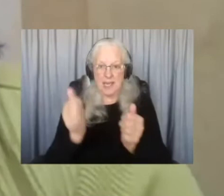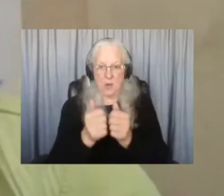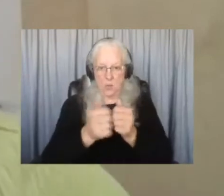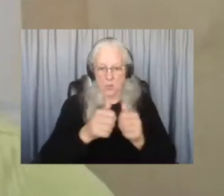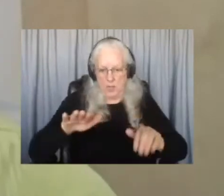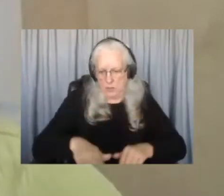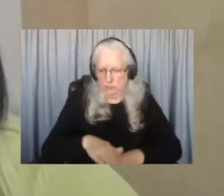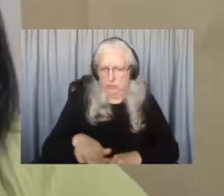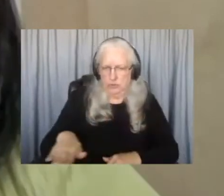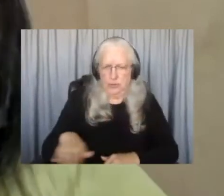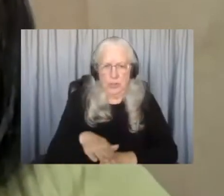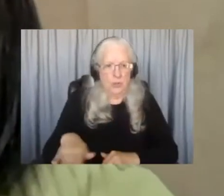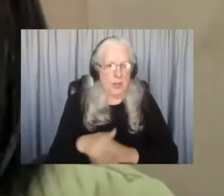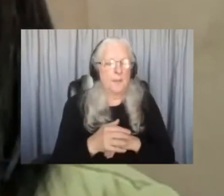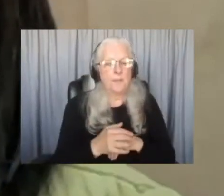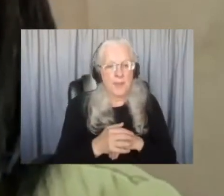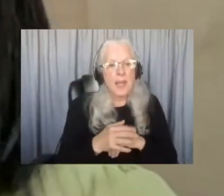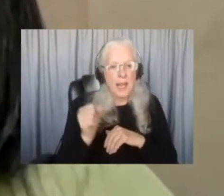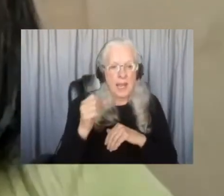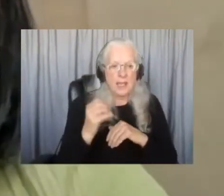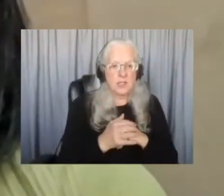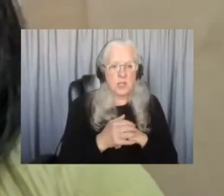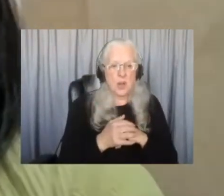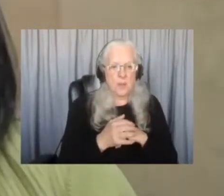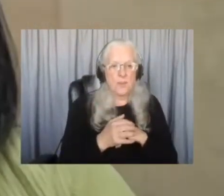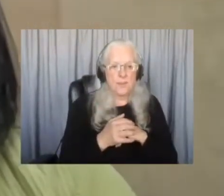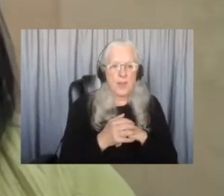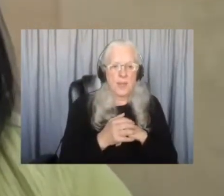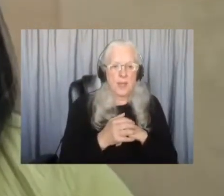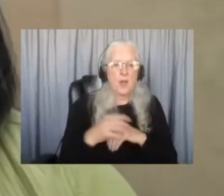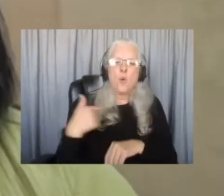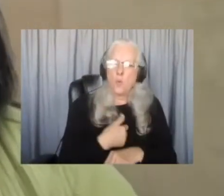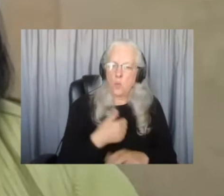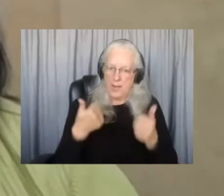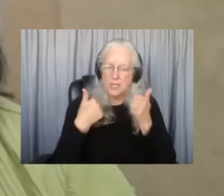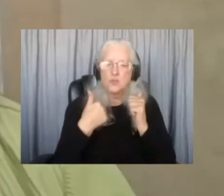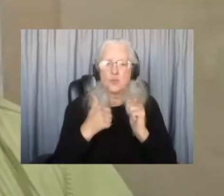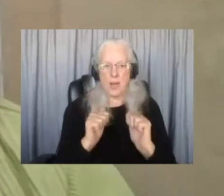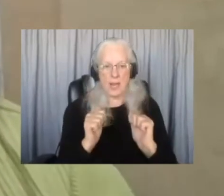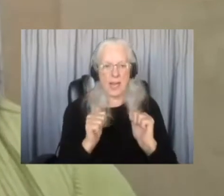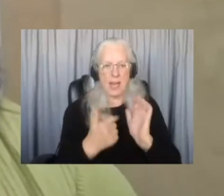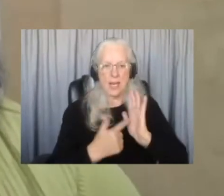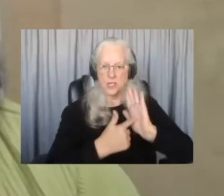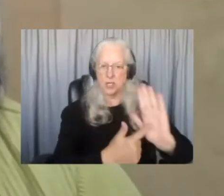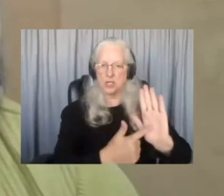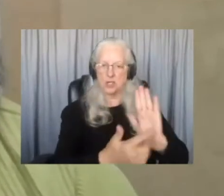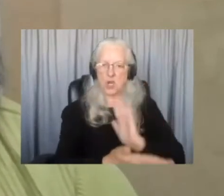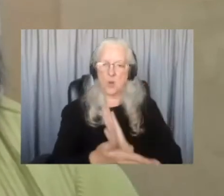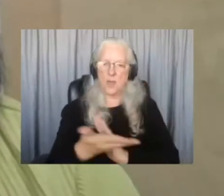for very long, and so we try showing things that are in